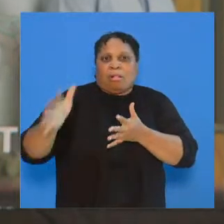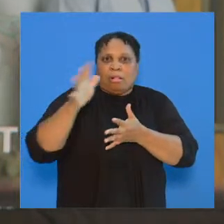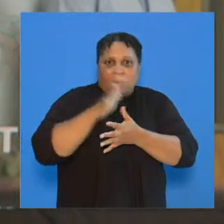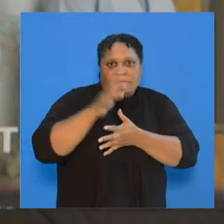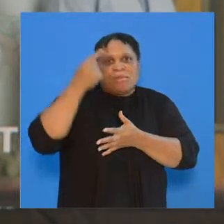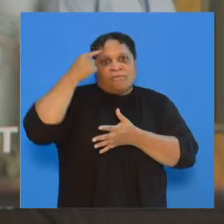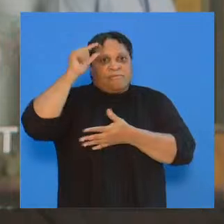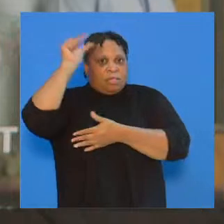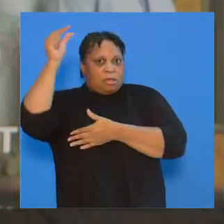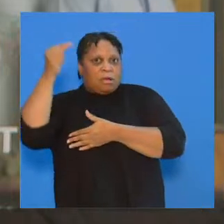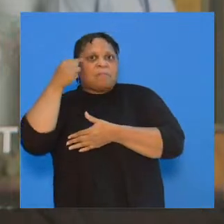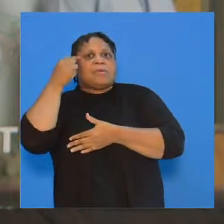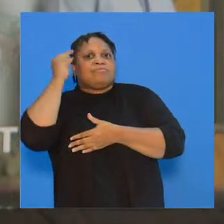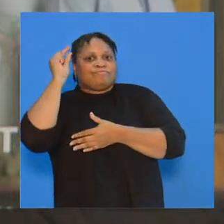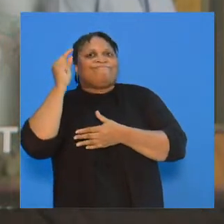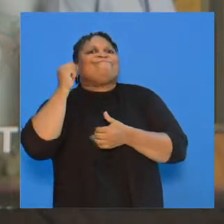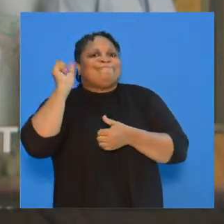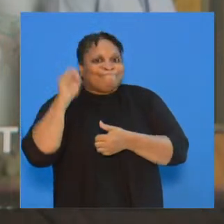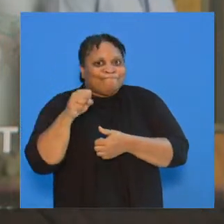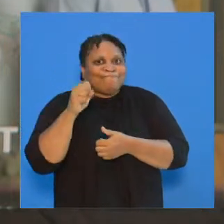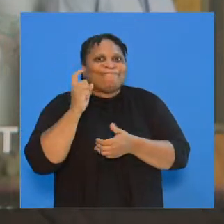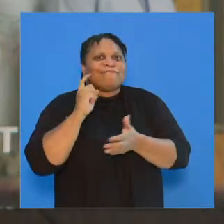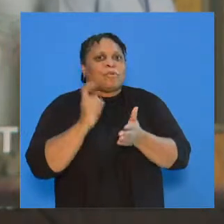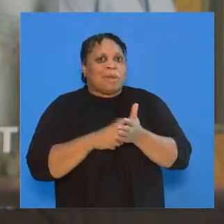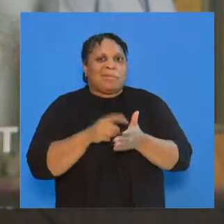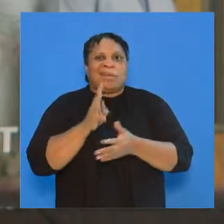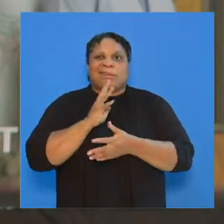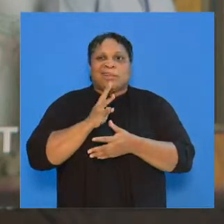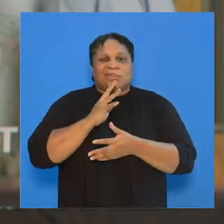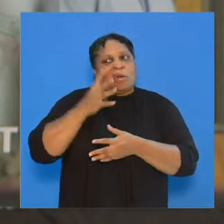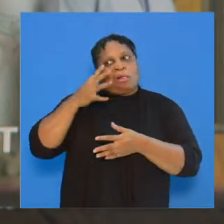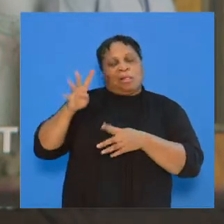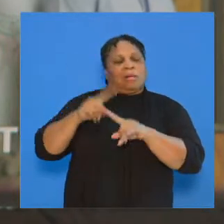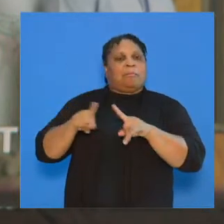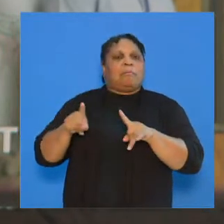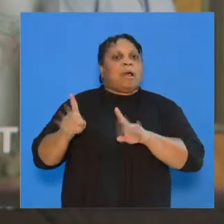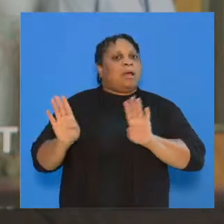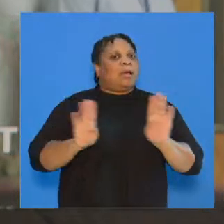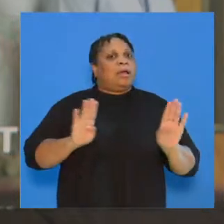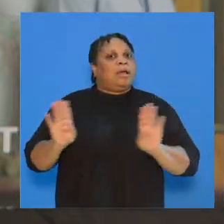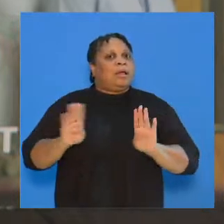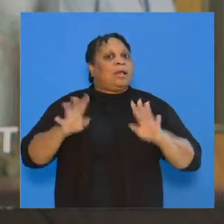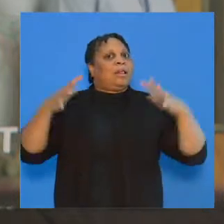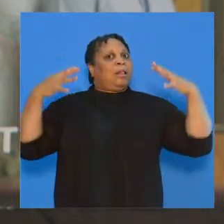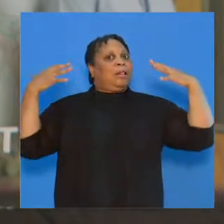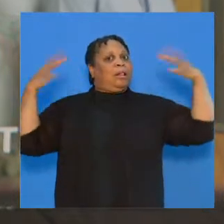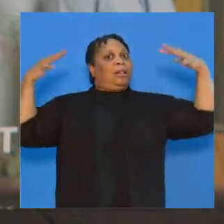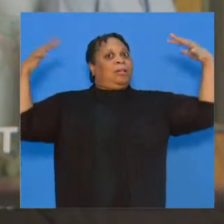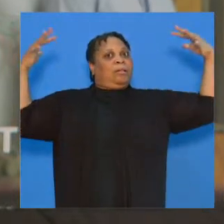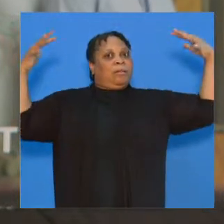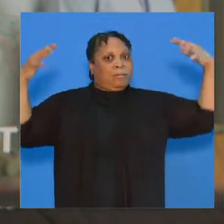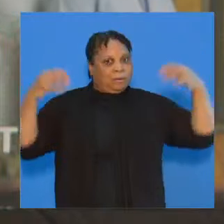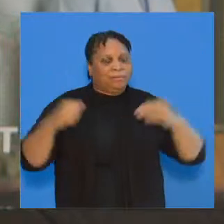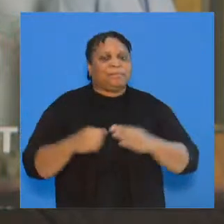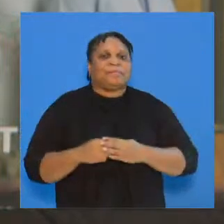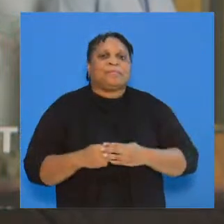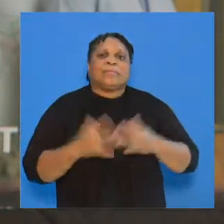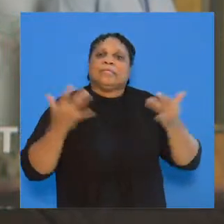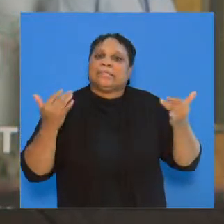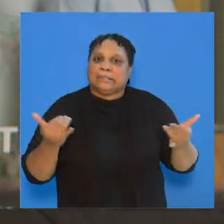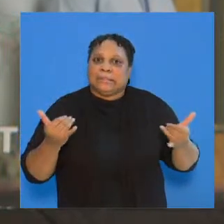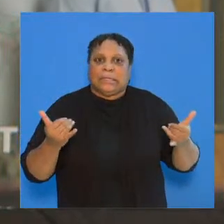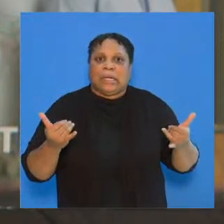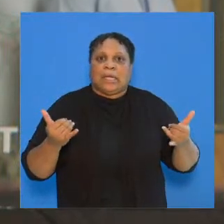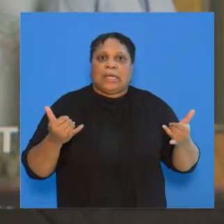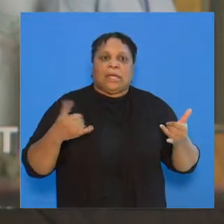government. We recognize that talk is cheap, but actions speaks volumes. Today, I've